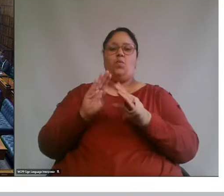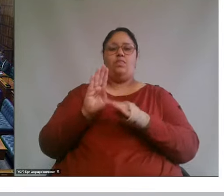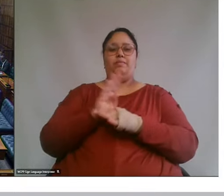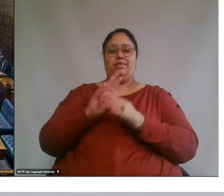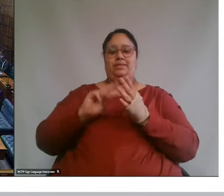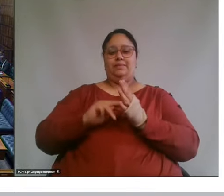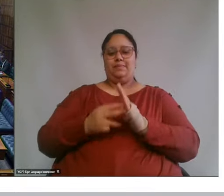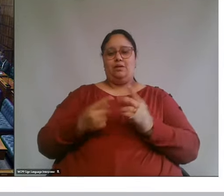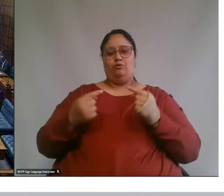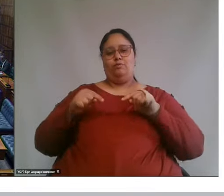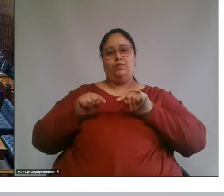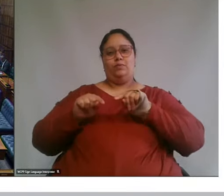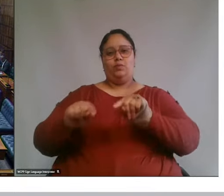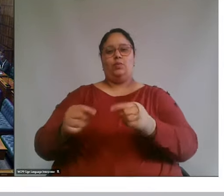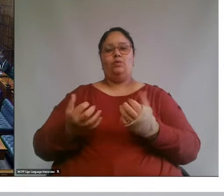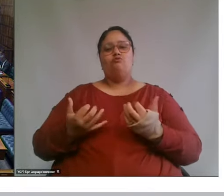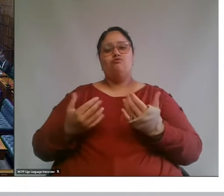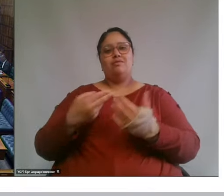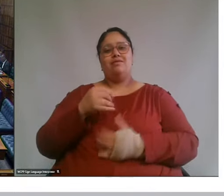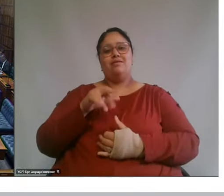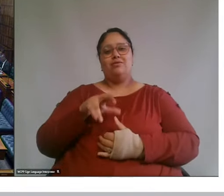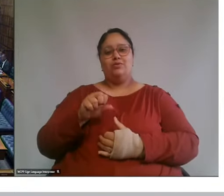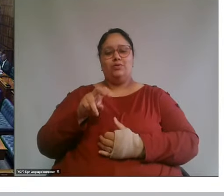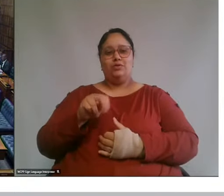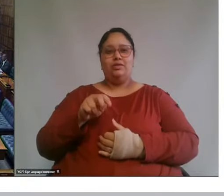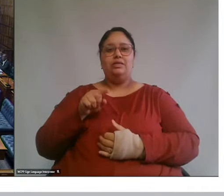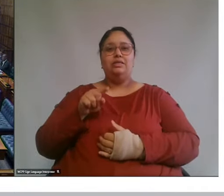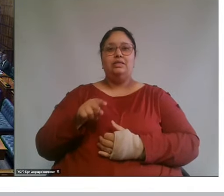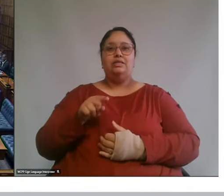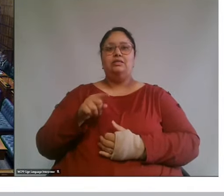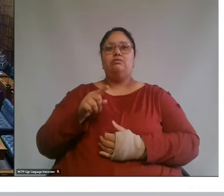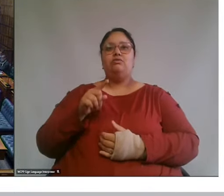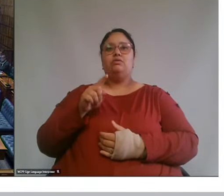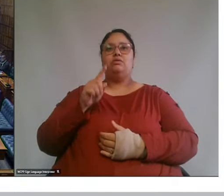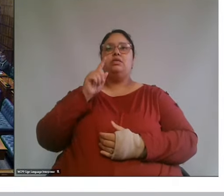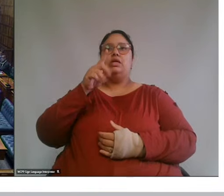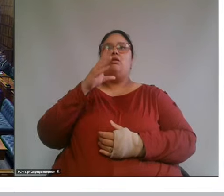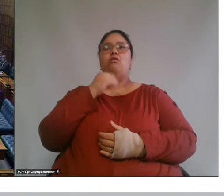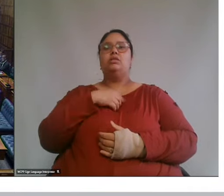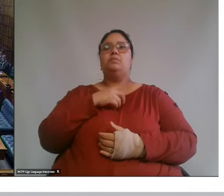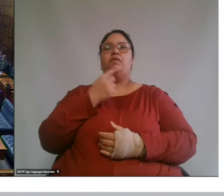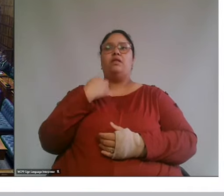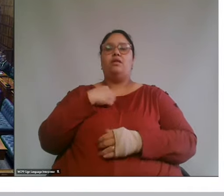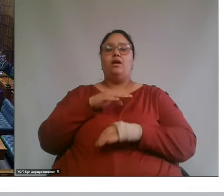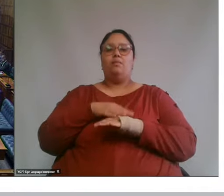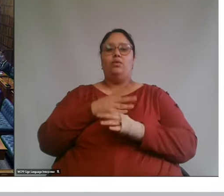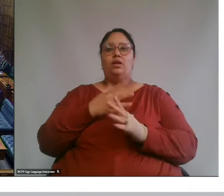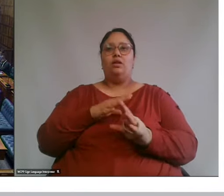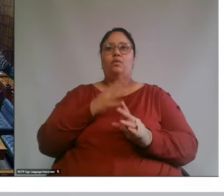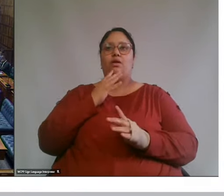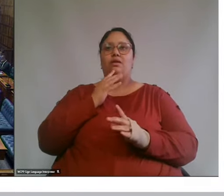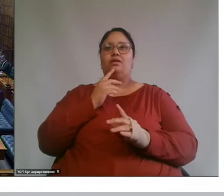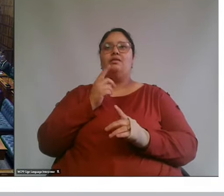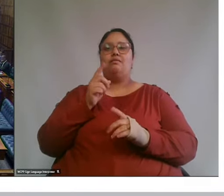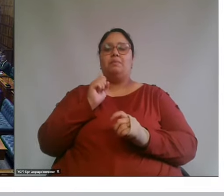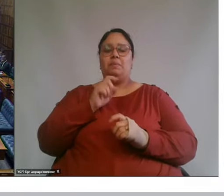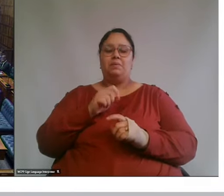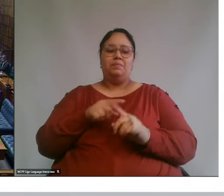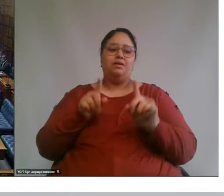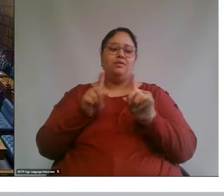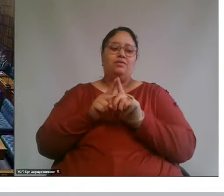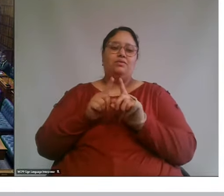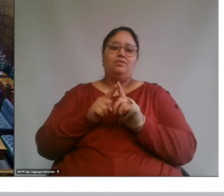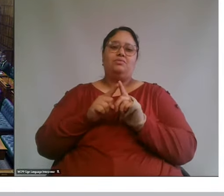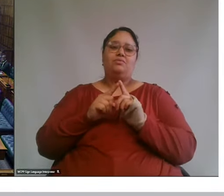stream blind with green hydrogen we have realized that Sana can play a massive role in the in the green hydrogen Corridor and in the green hydrogen